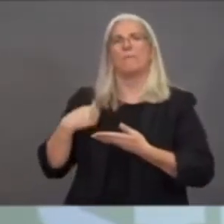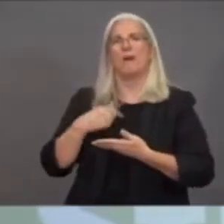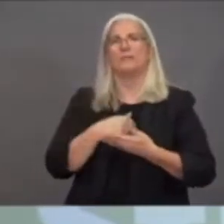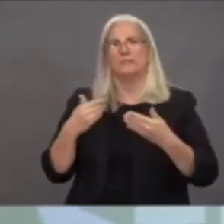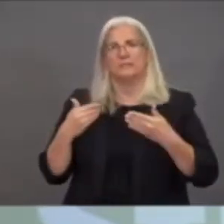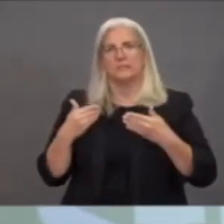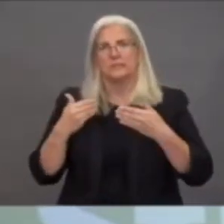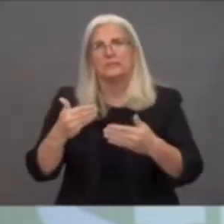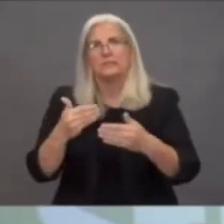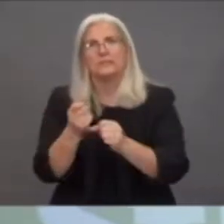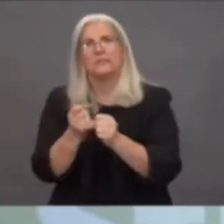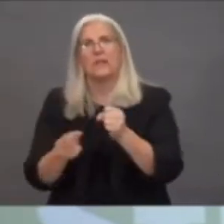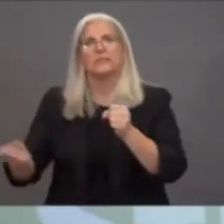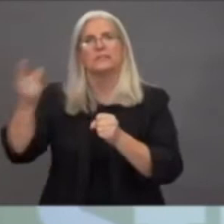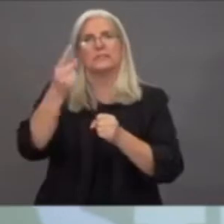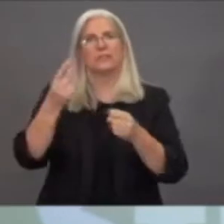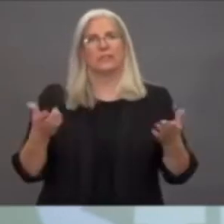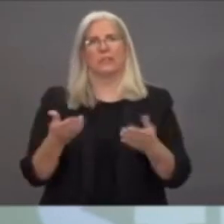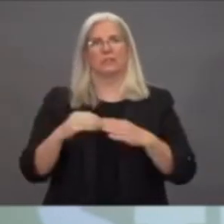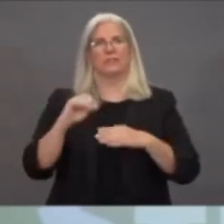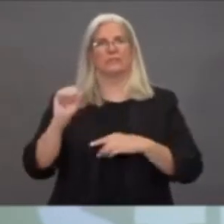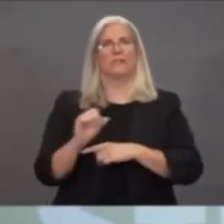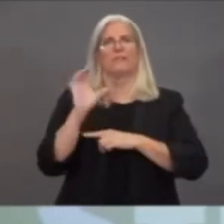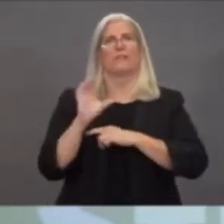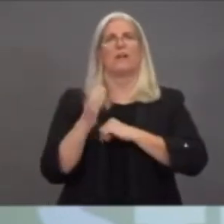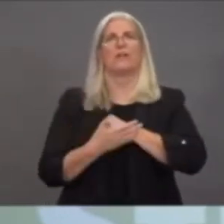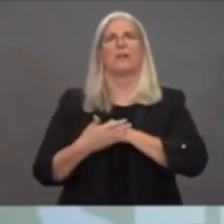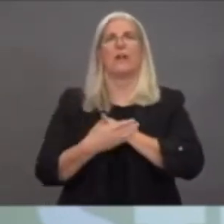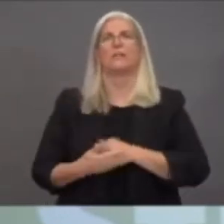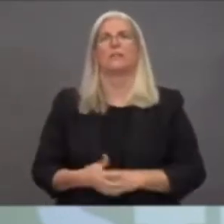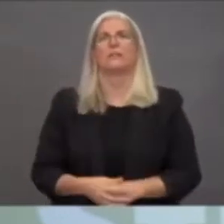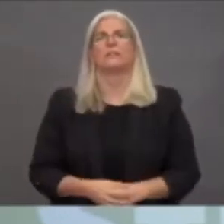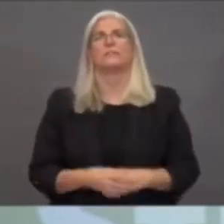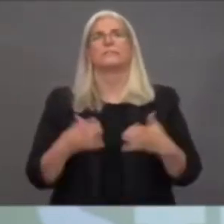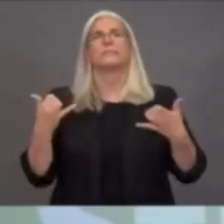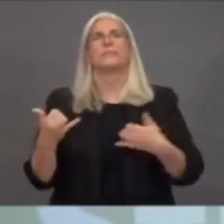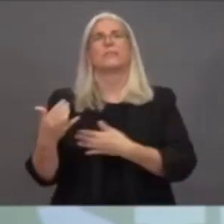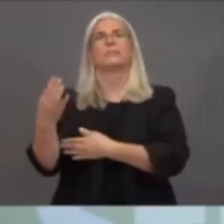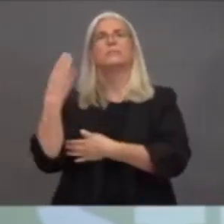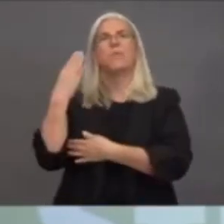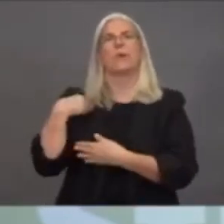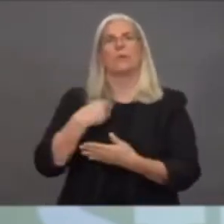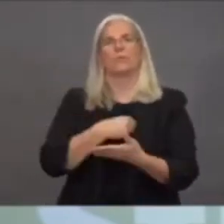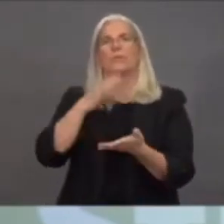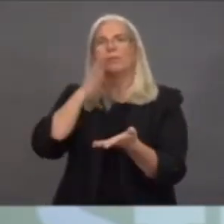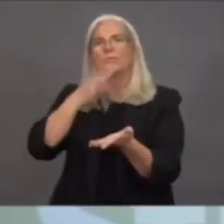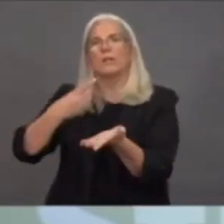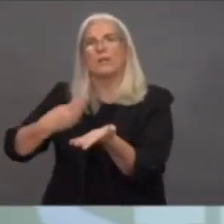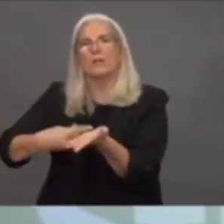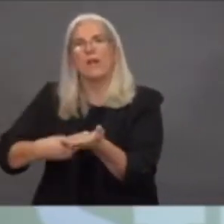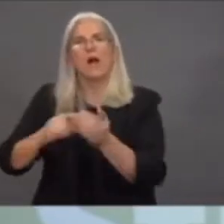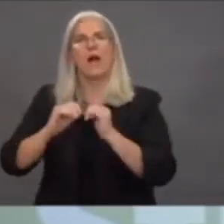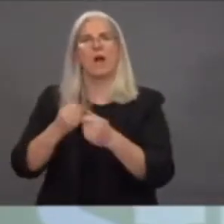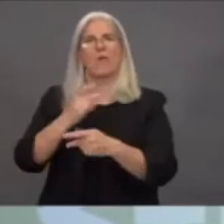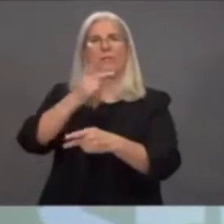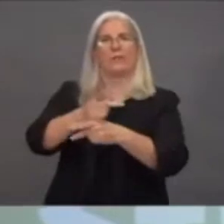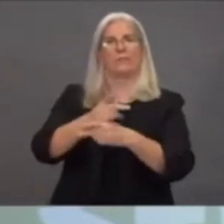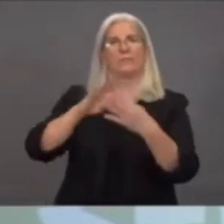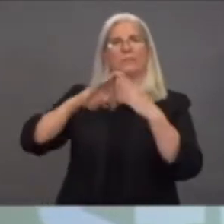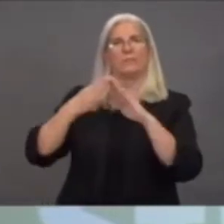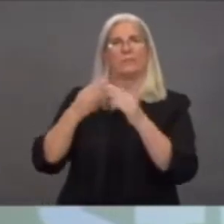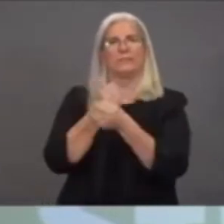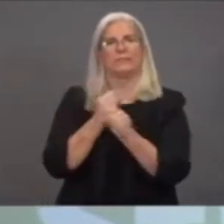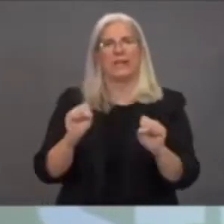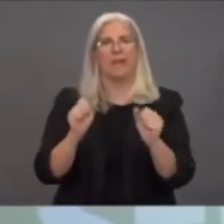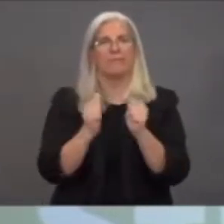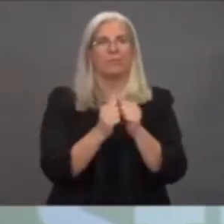County. This morning, we want to spend some time discussing keeping our community safe with small and large gatherings, and also